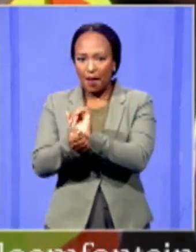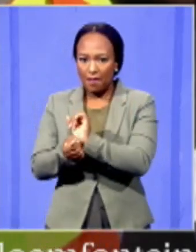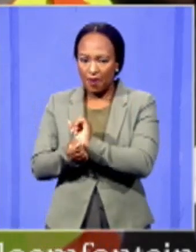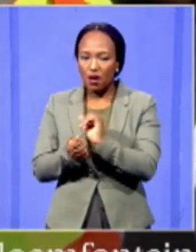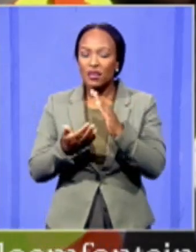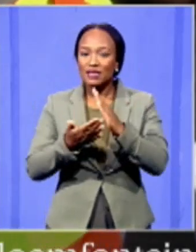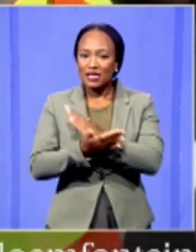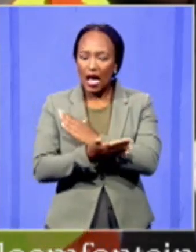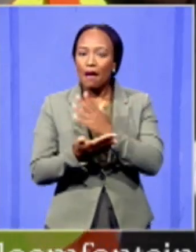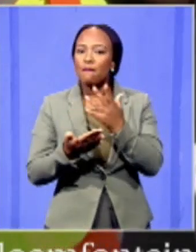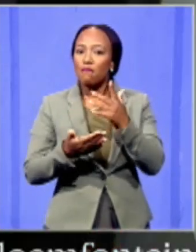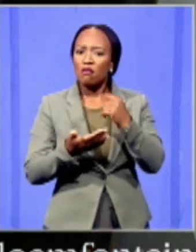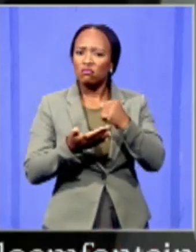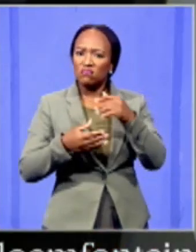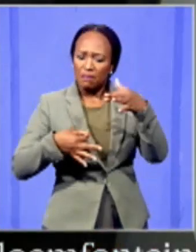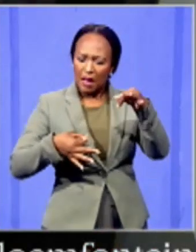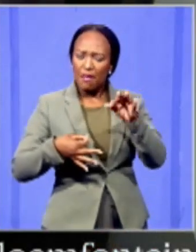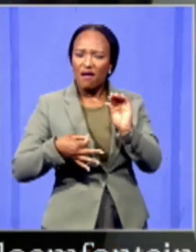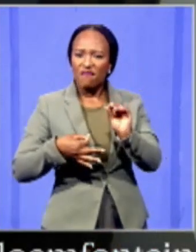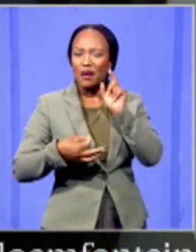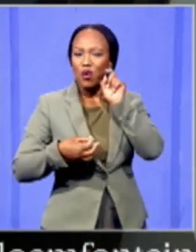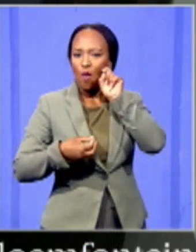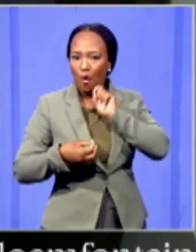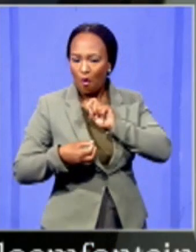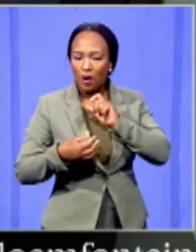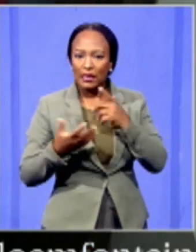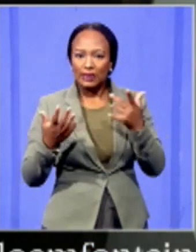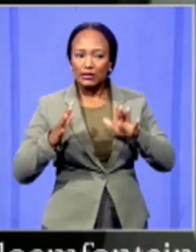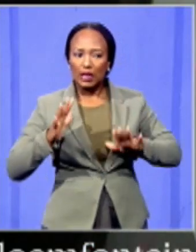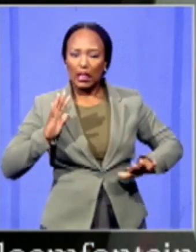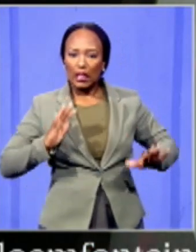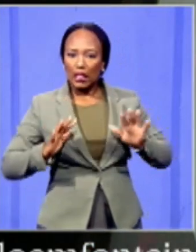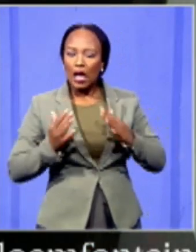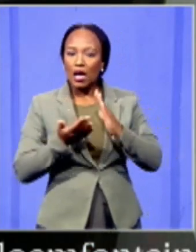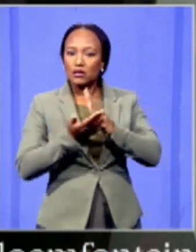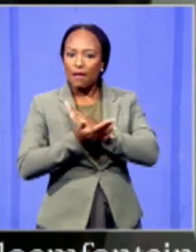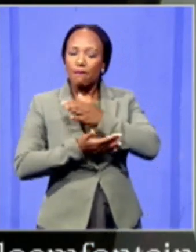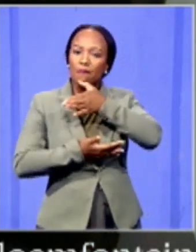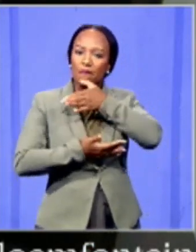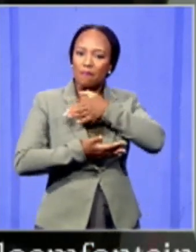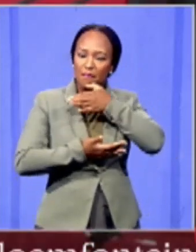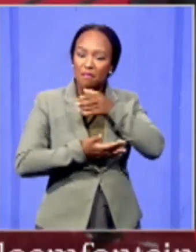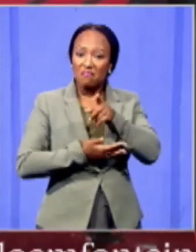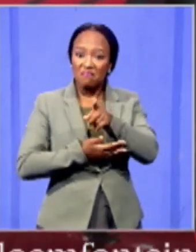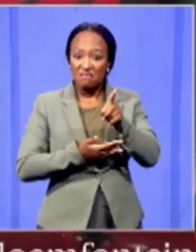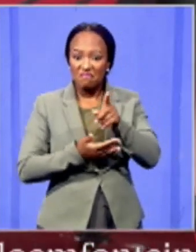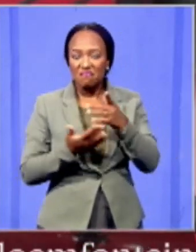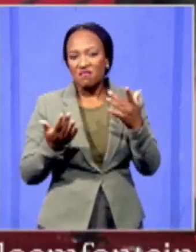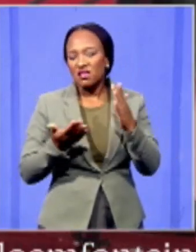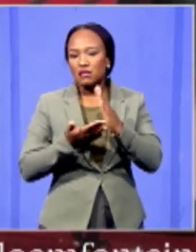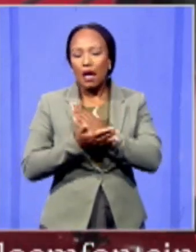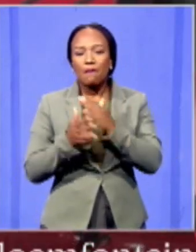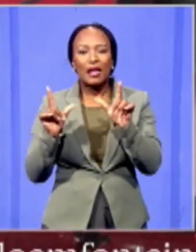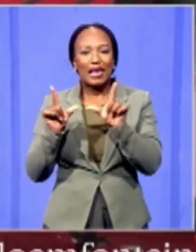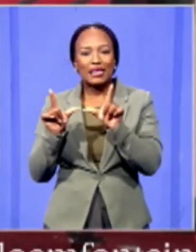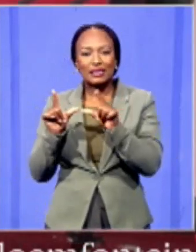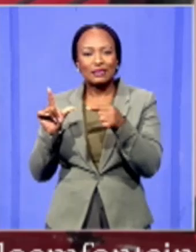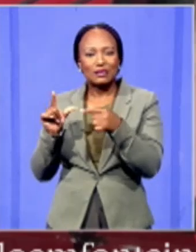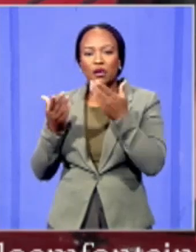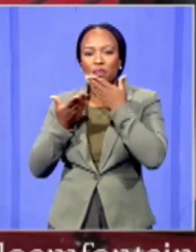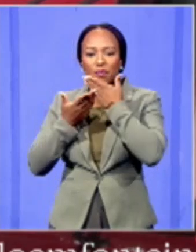le makwalo a fitilweng ke nako. Bangwe ba fitlhetswe ba itshietse nnotagi. Fa bangwe ba bakgweetsi ba ne ba sa tshwara di-license.